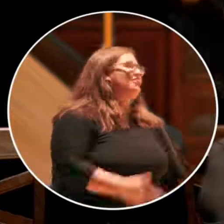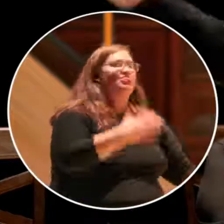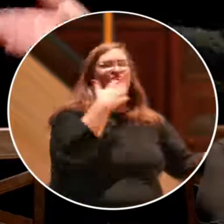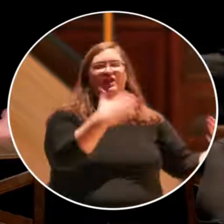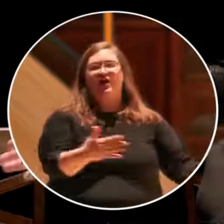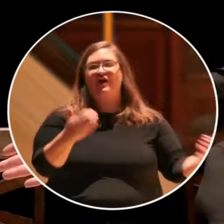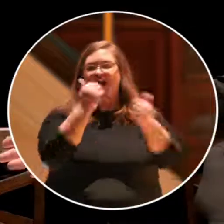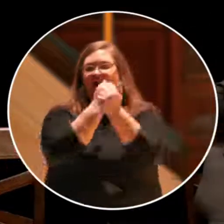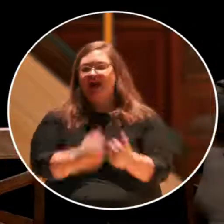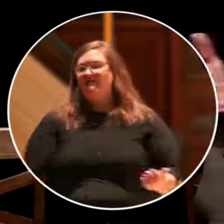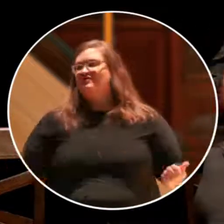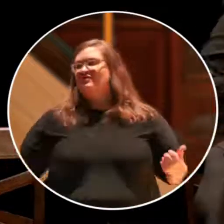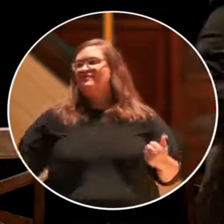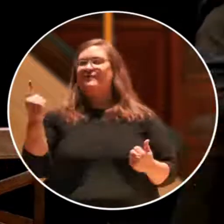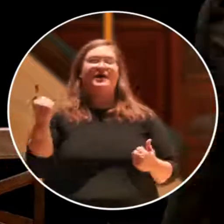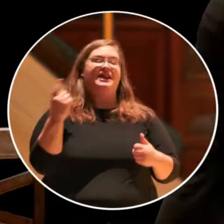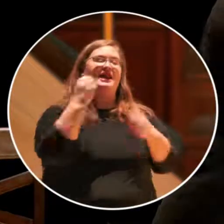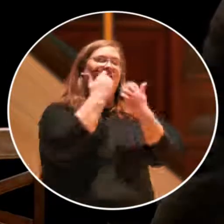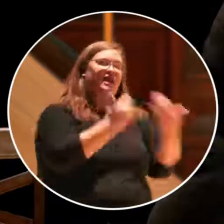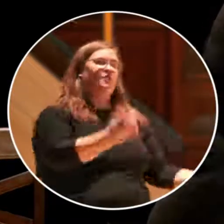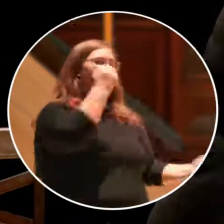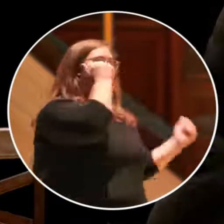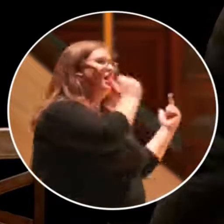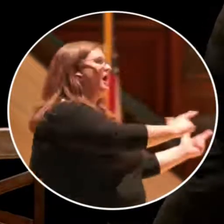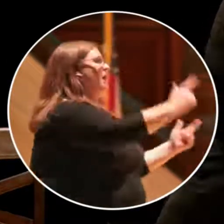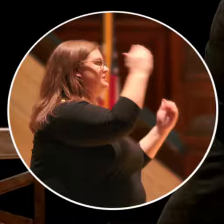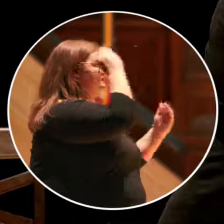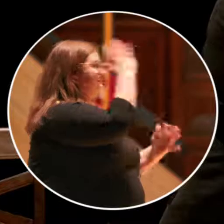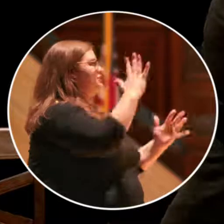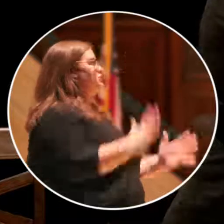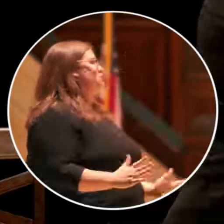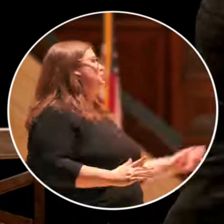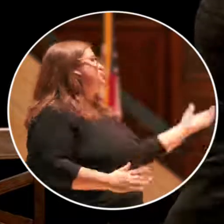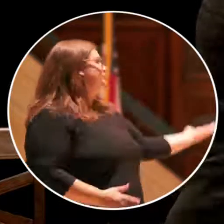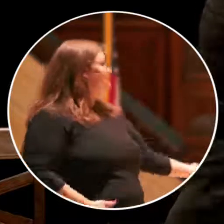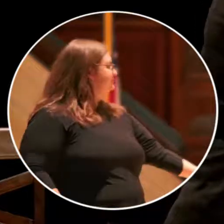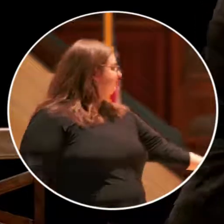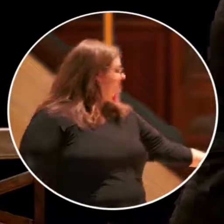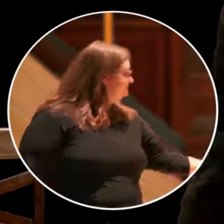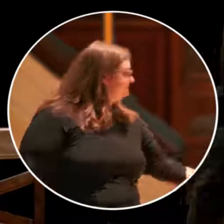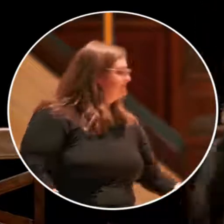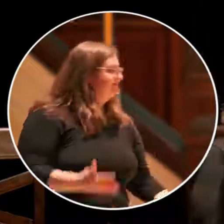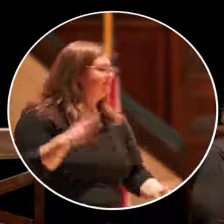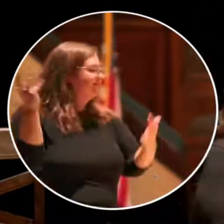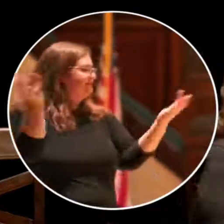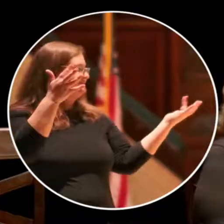Thank you, every speaker this evening. Round of applause.